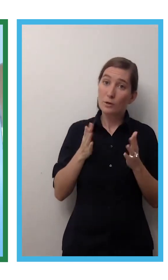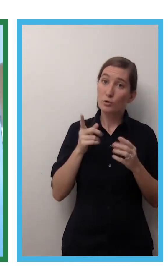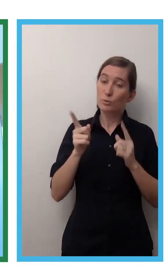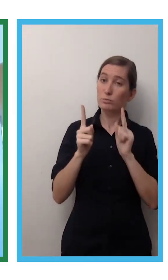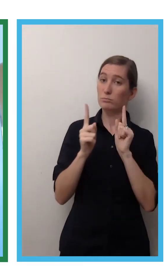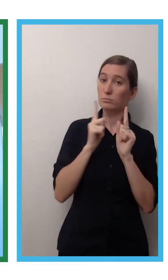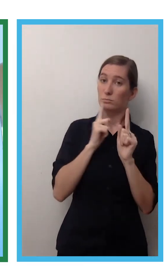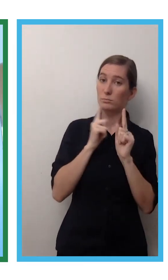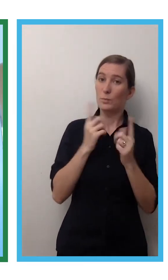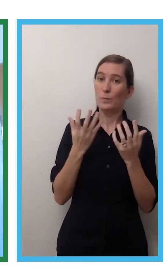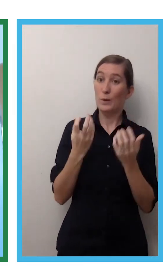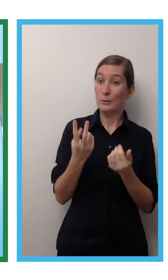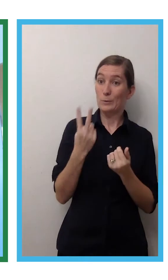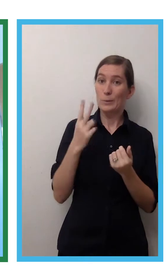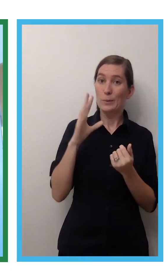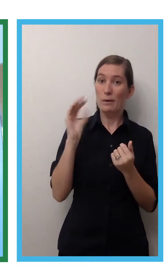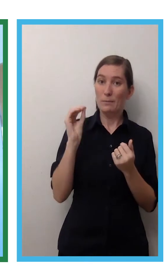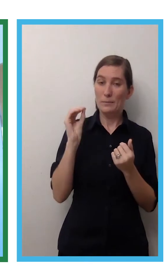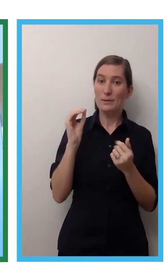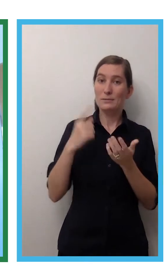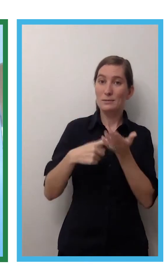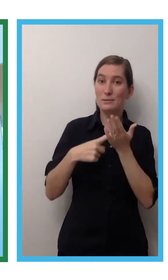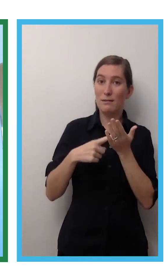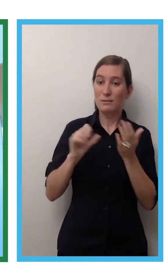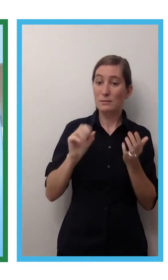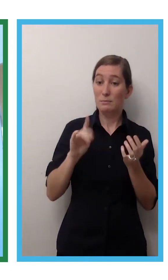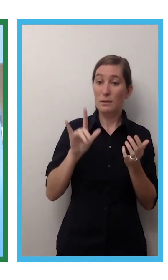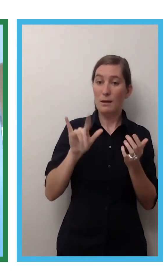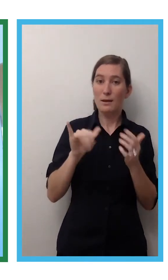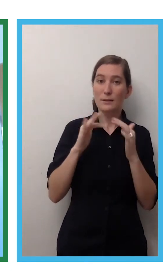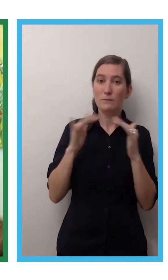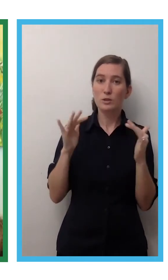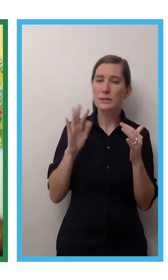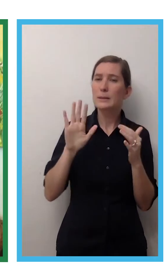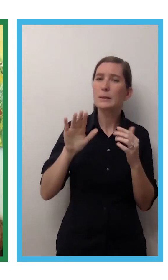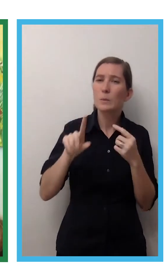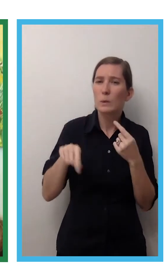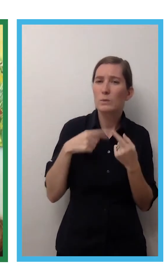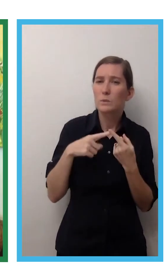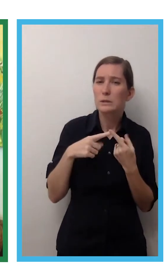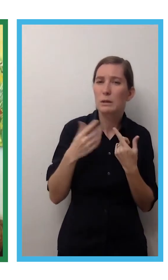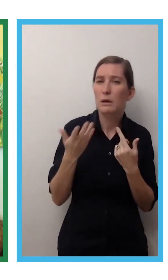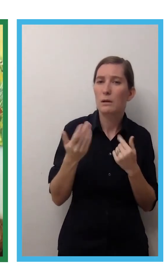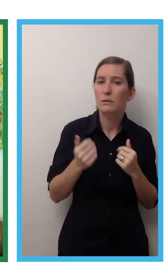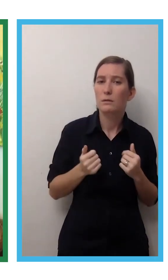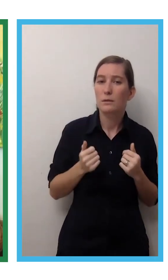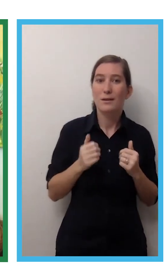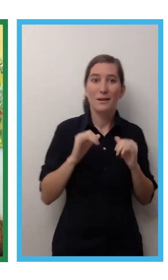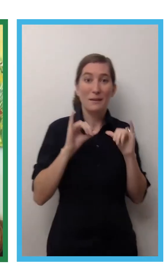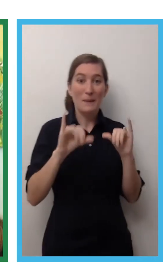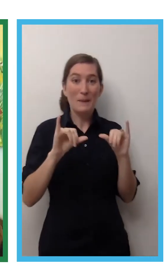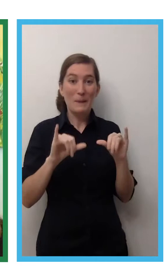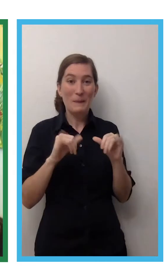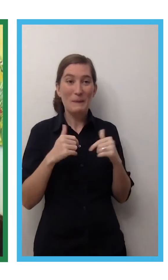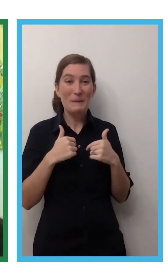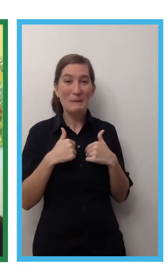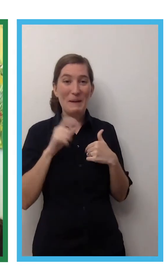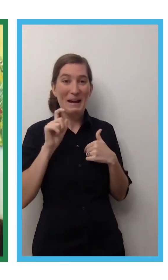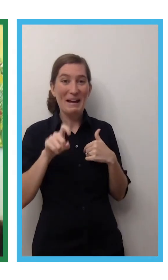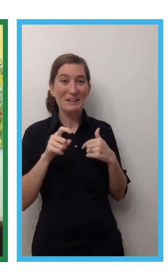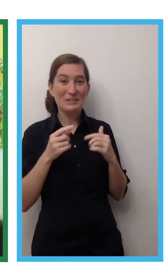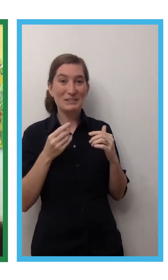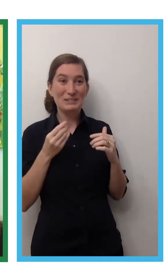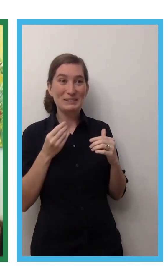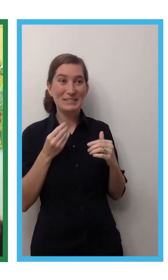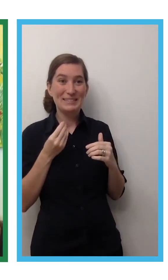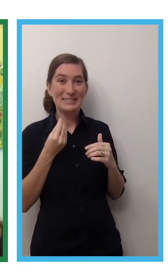getting together and talking supplier diversity? Do you know offhand, roughly? Oh my, you're going to date me now. I'm sorry, but I